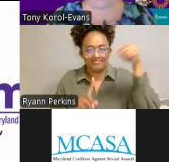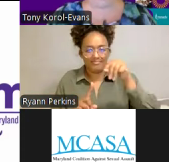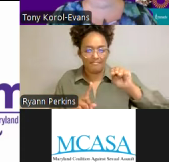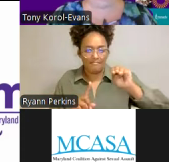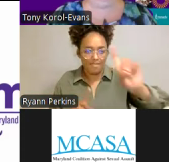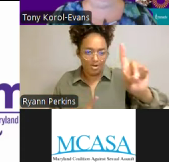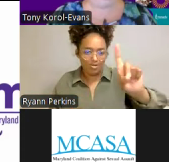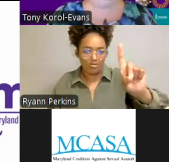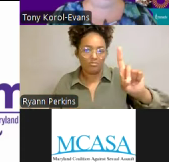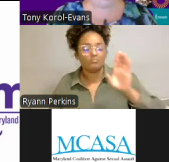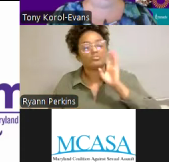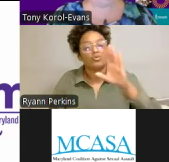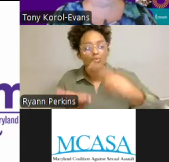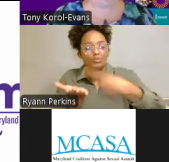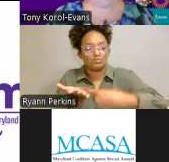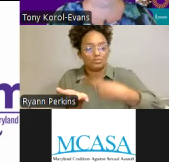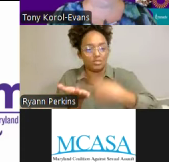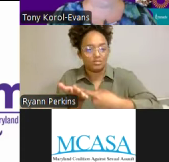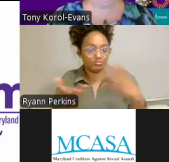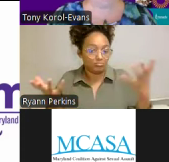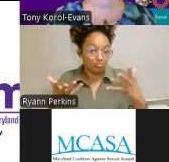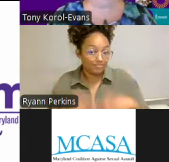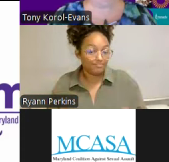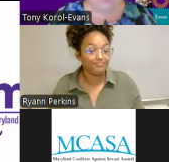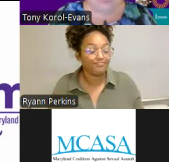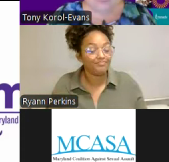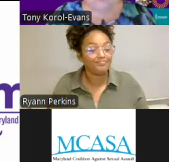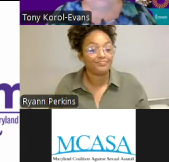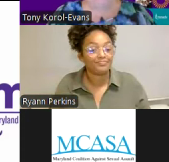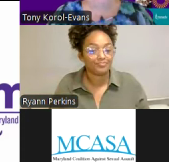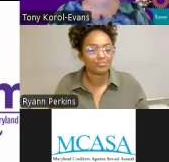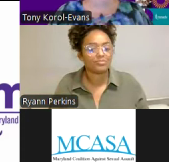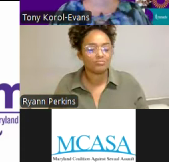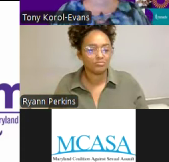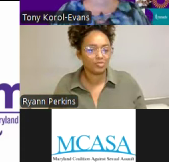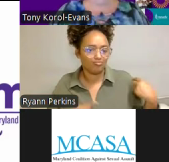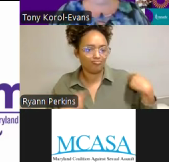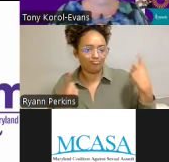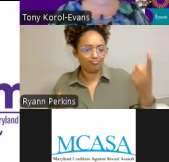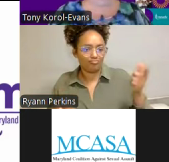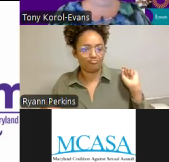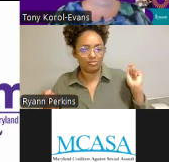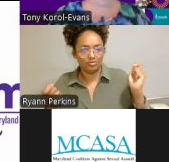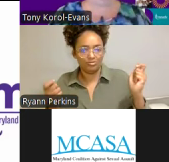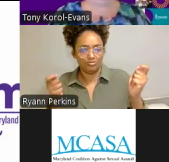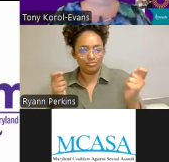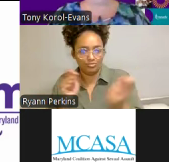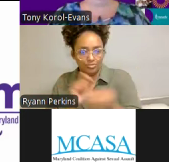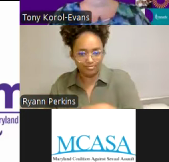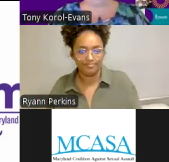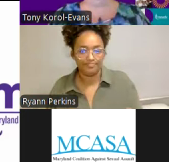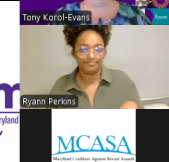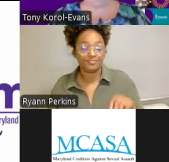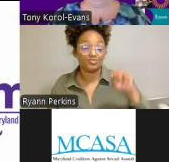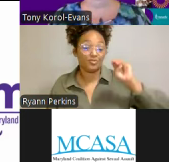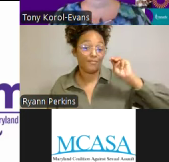about some changes over time. So in Maryland on September